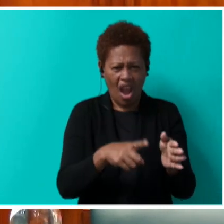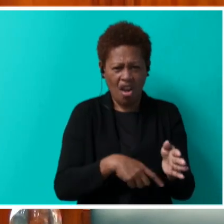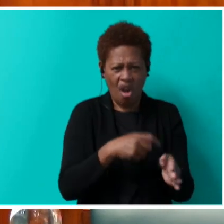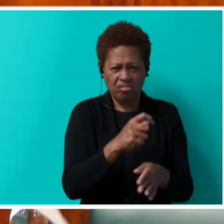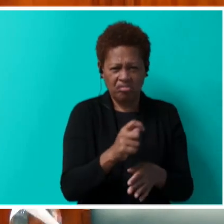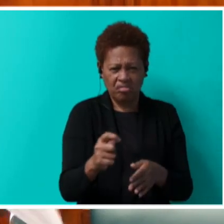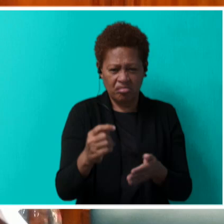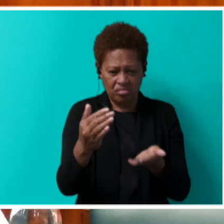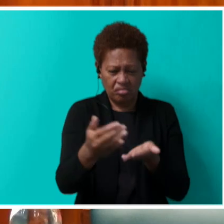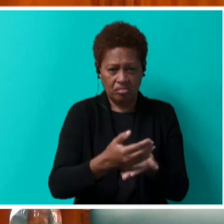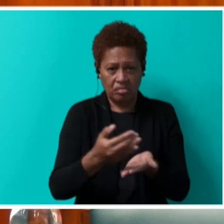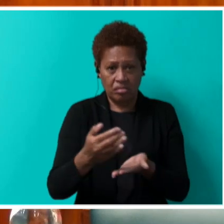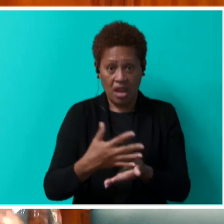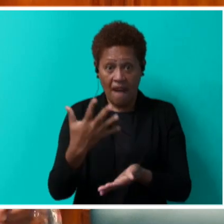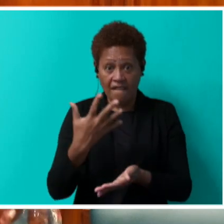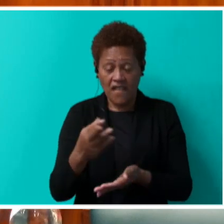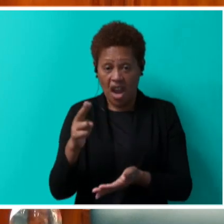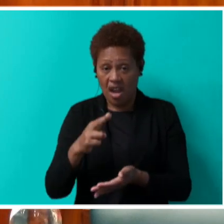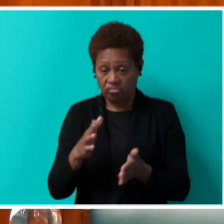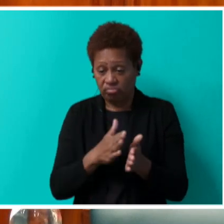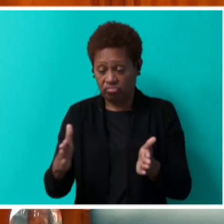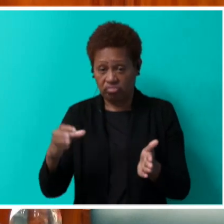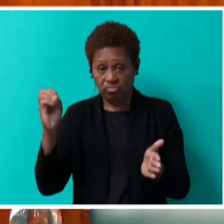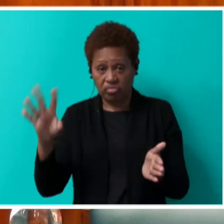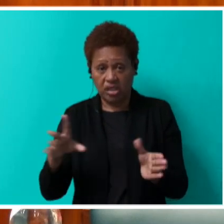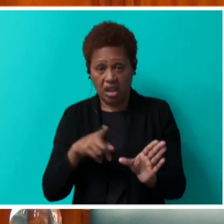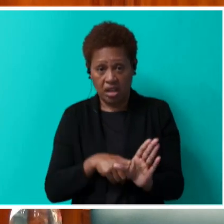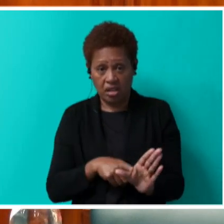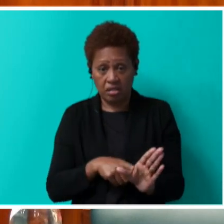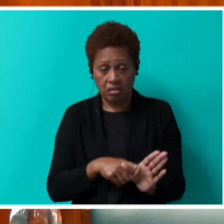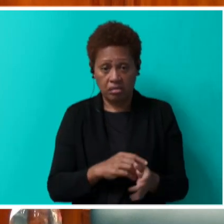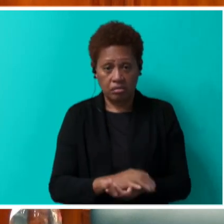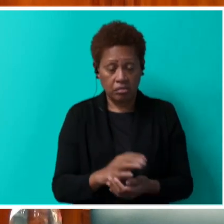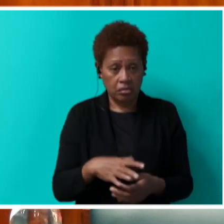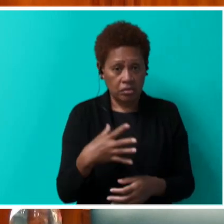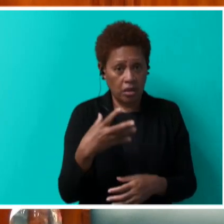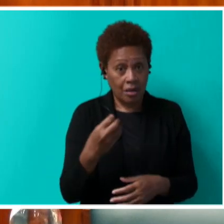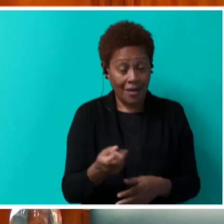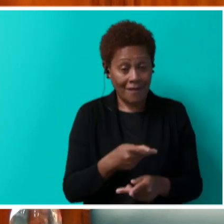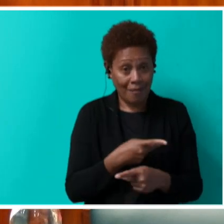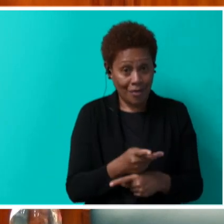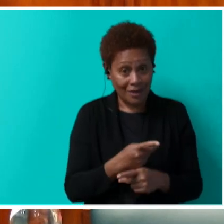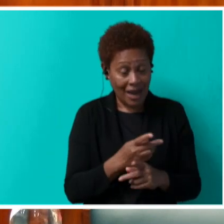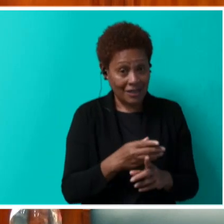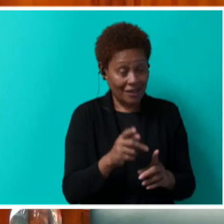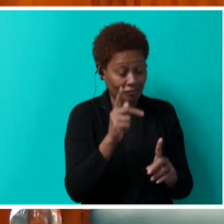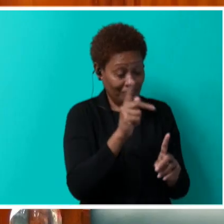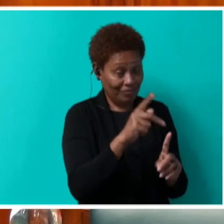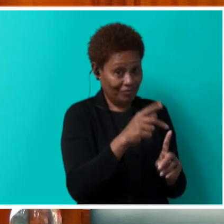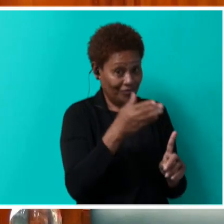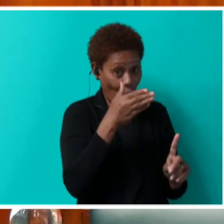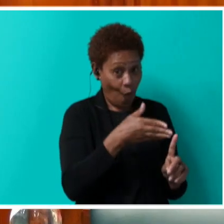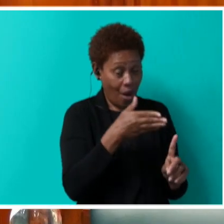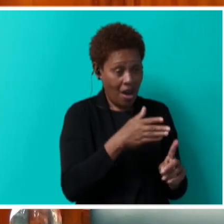next 5 to 10 years, aligning agronomical intervention with production goal, and the crop research